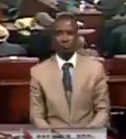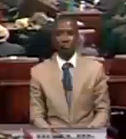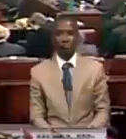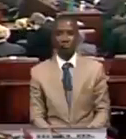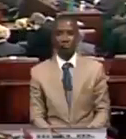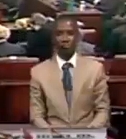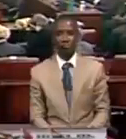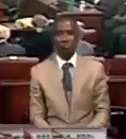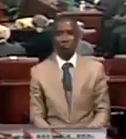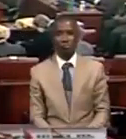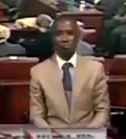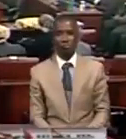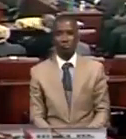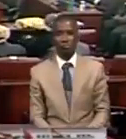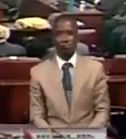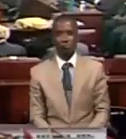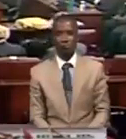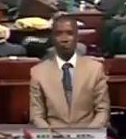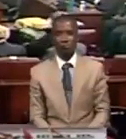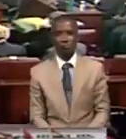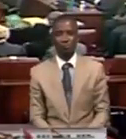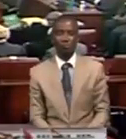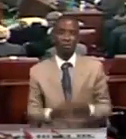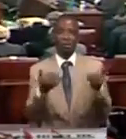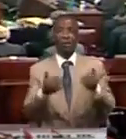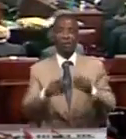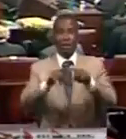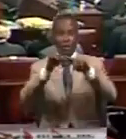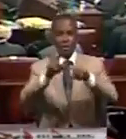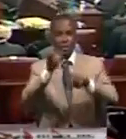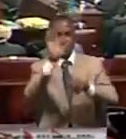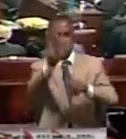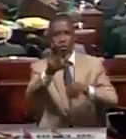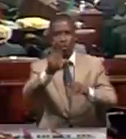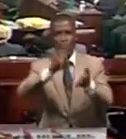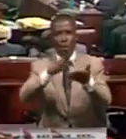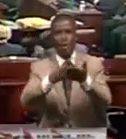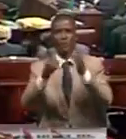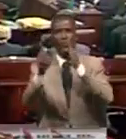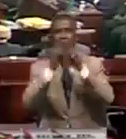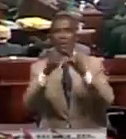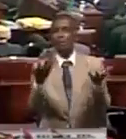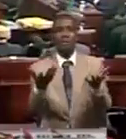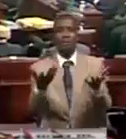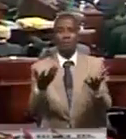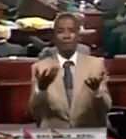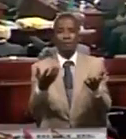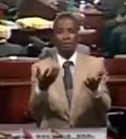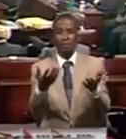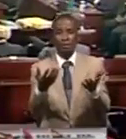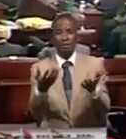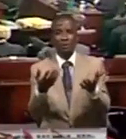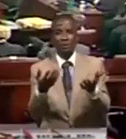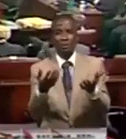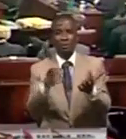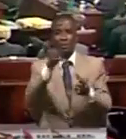happens to your witness statement? Well, my lord, under CI, You file a witness